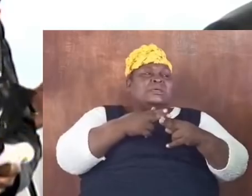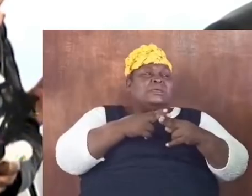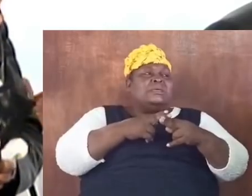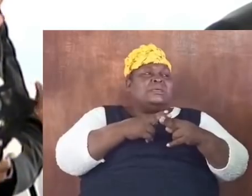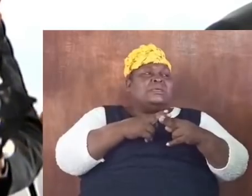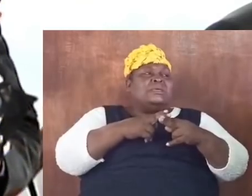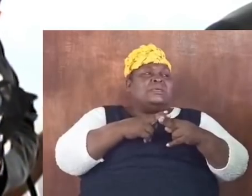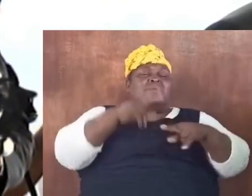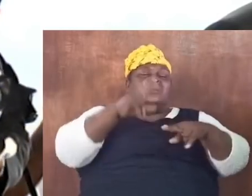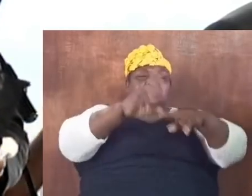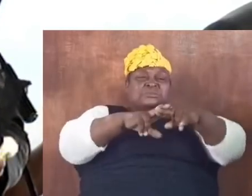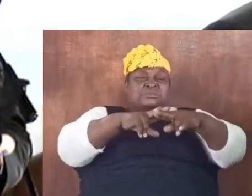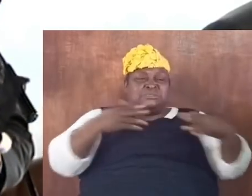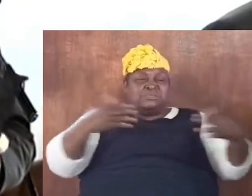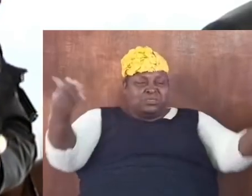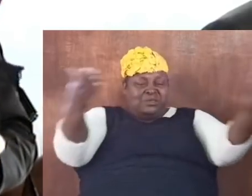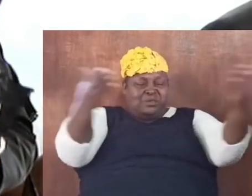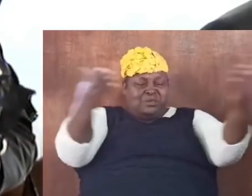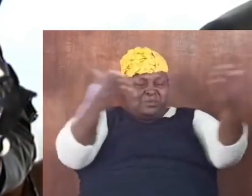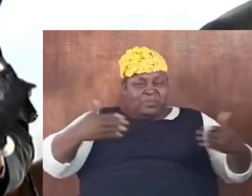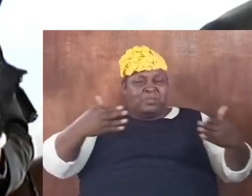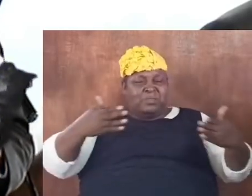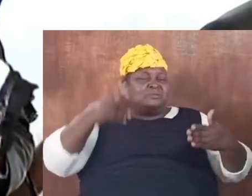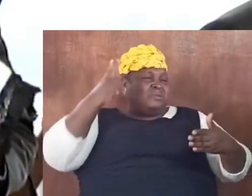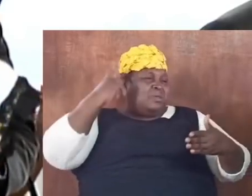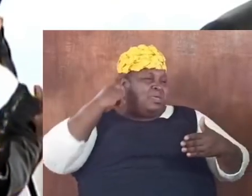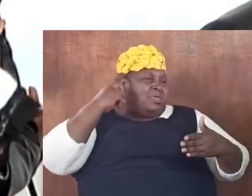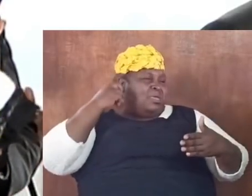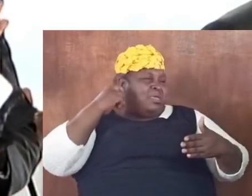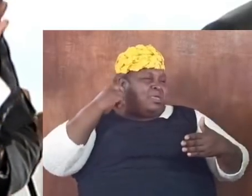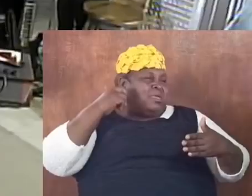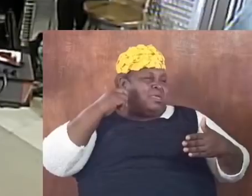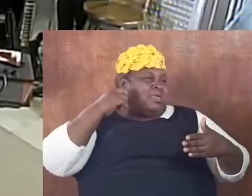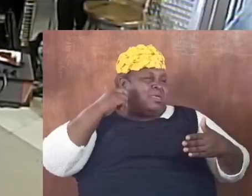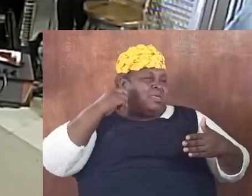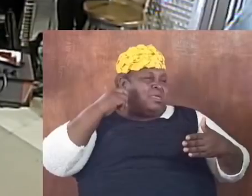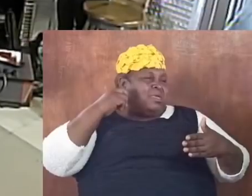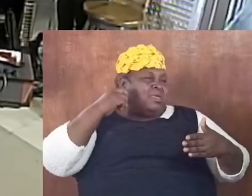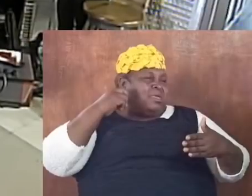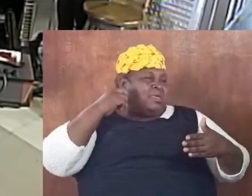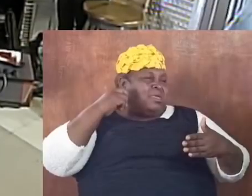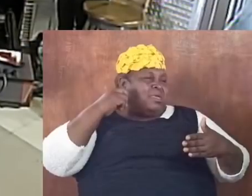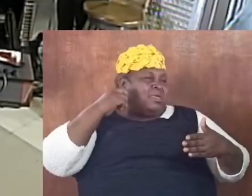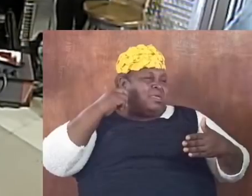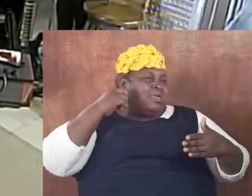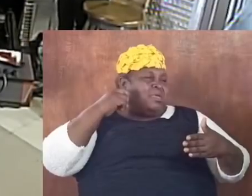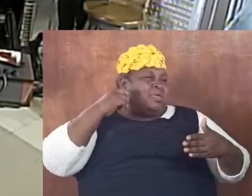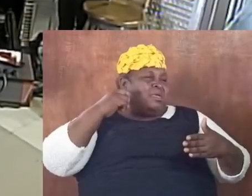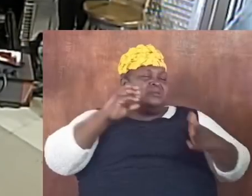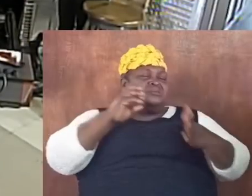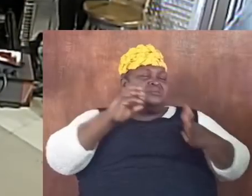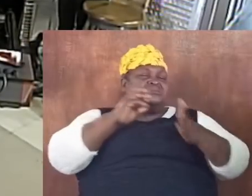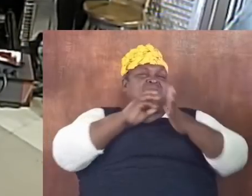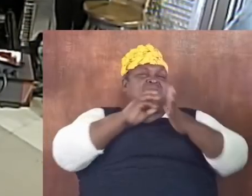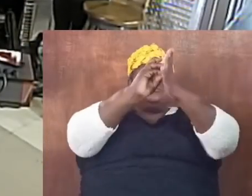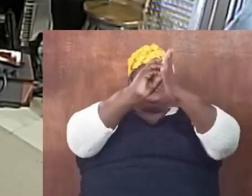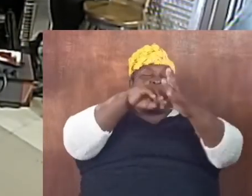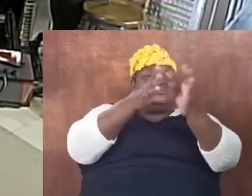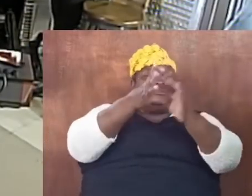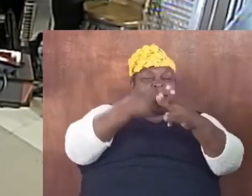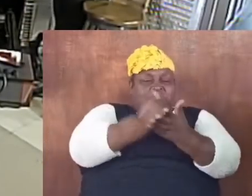we sit here ready to hear and follow your will. In Jesus' name.